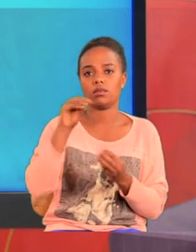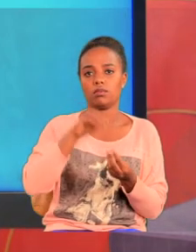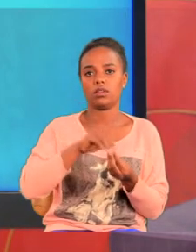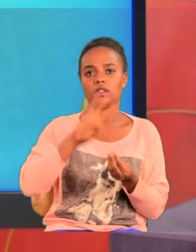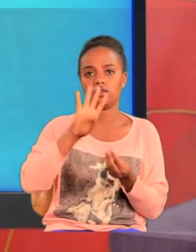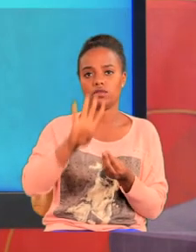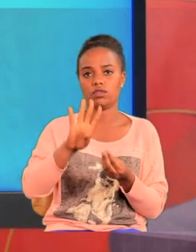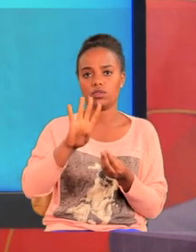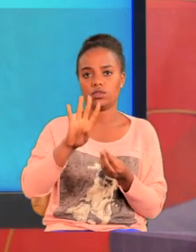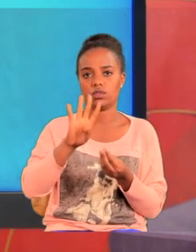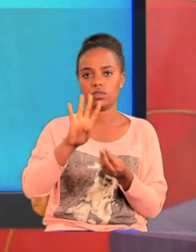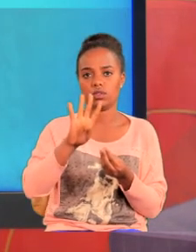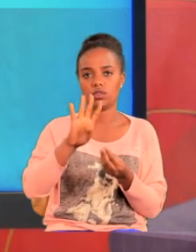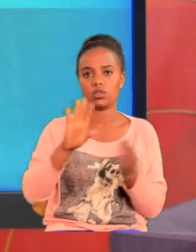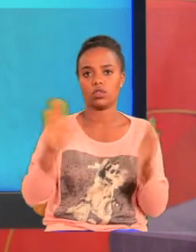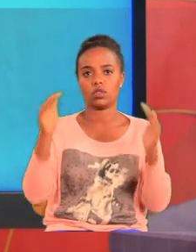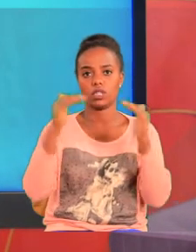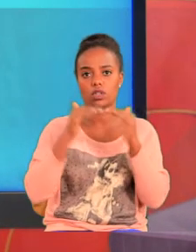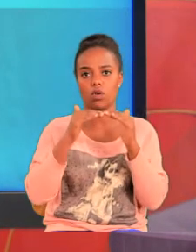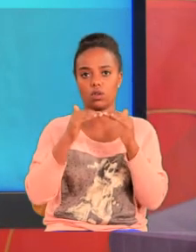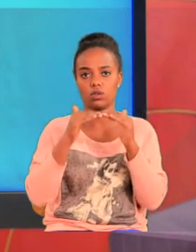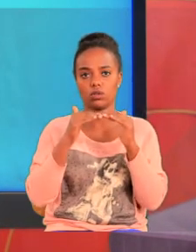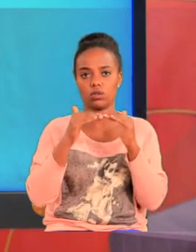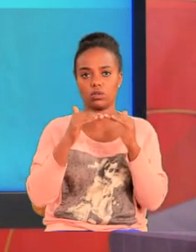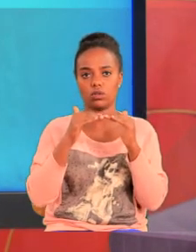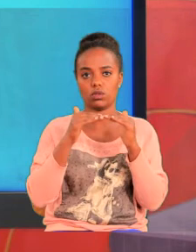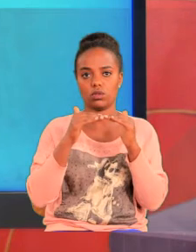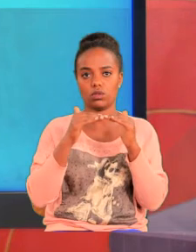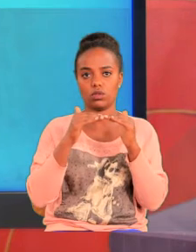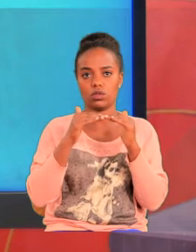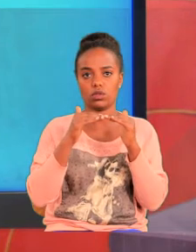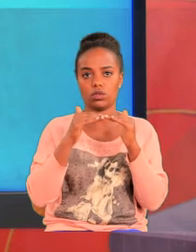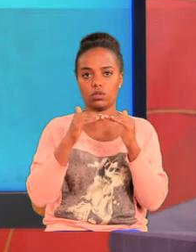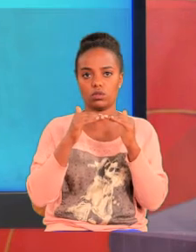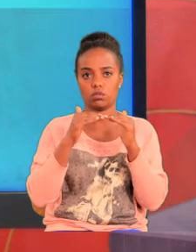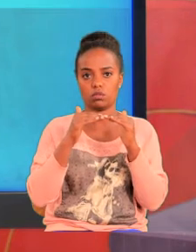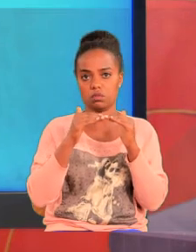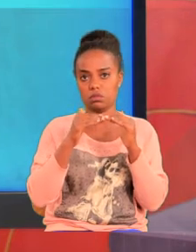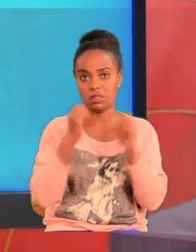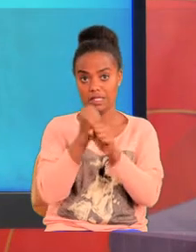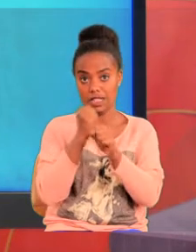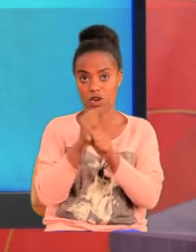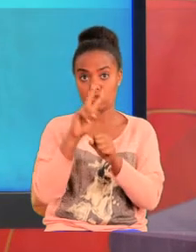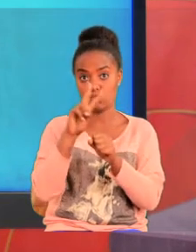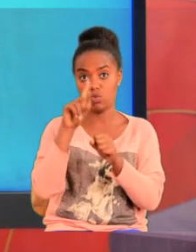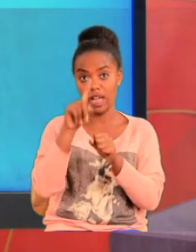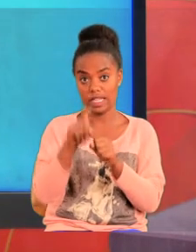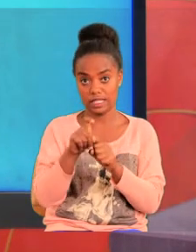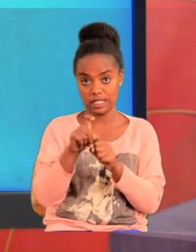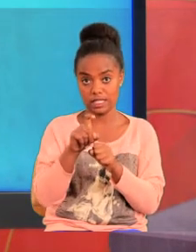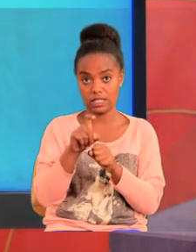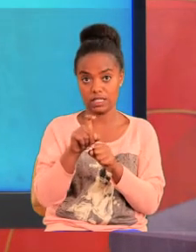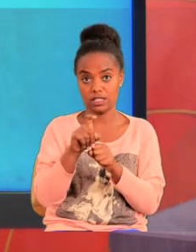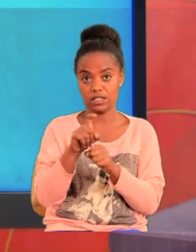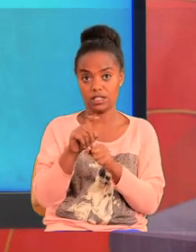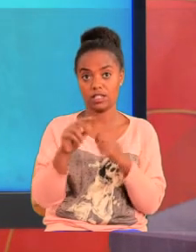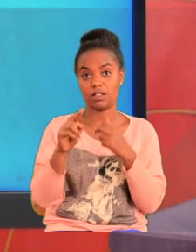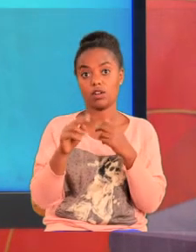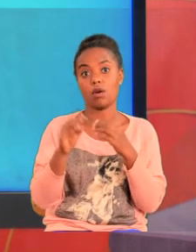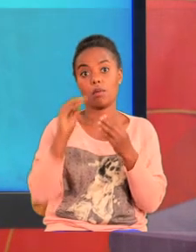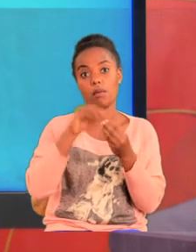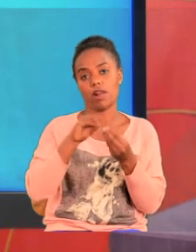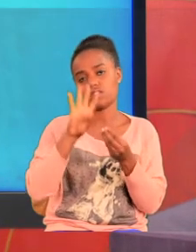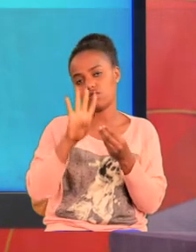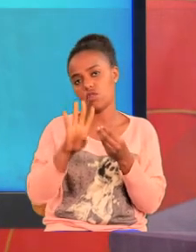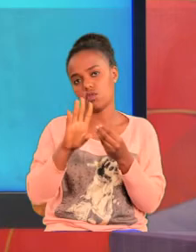plus 4 is equal to, distribute this one, you'll have 2x plus 4.